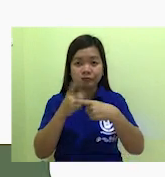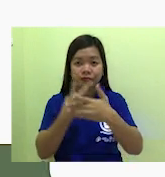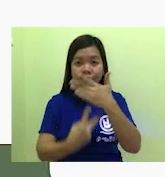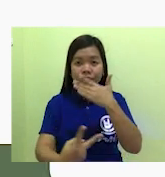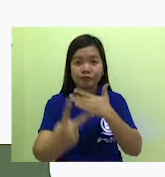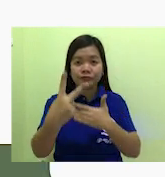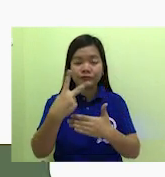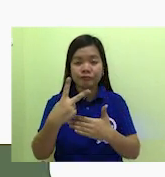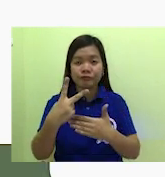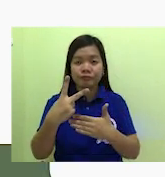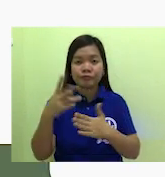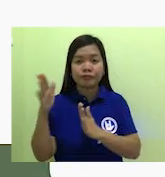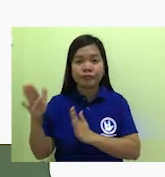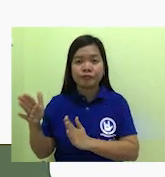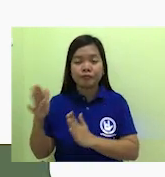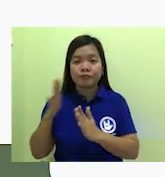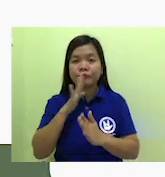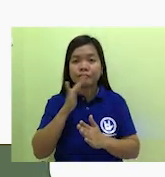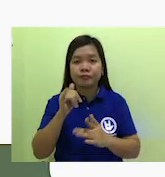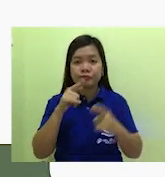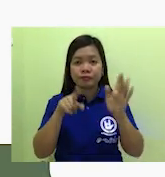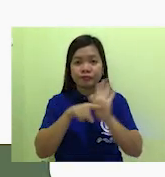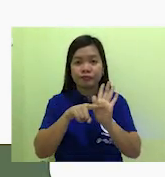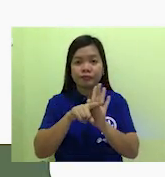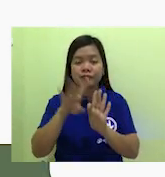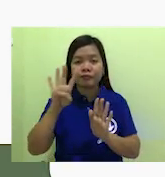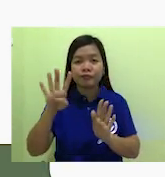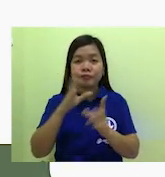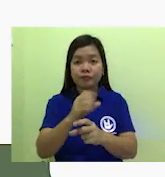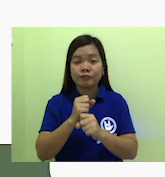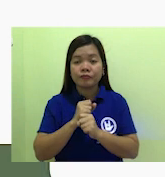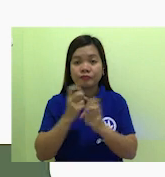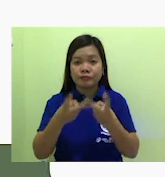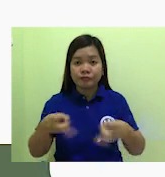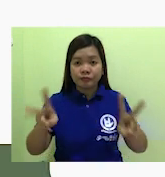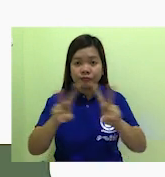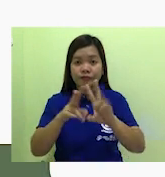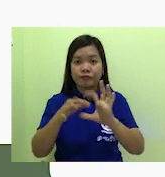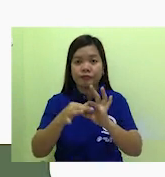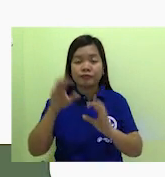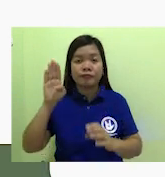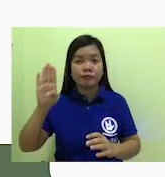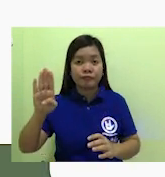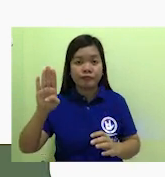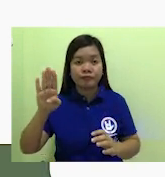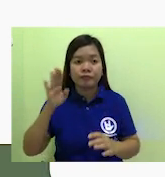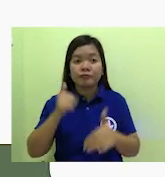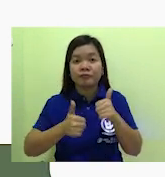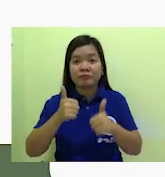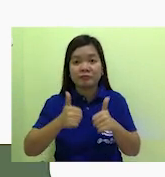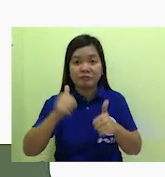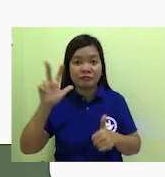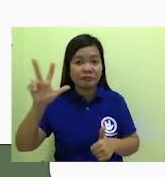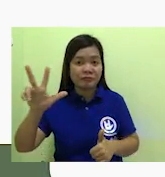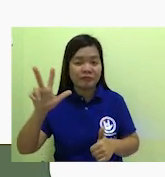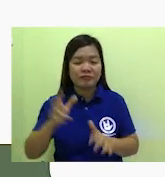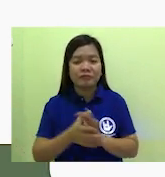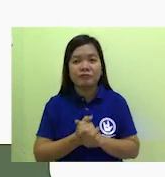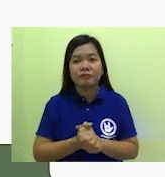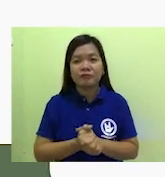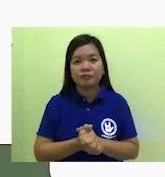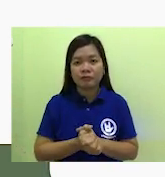Dividing both sides of the equation by negative 4, we get the value of b, which is 3.